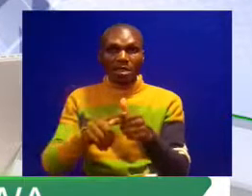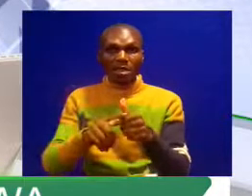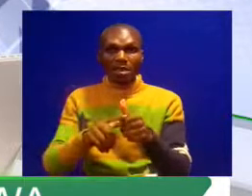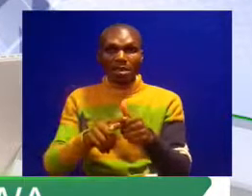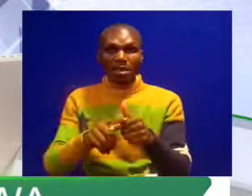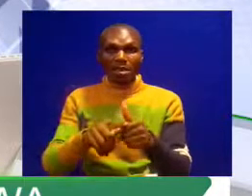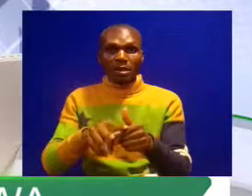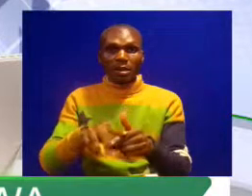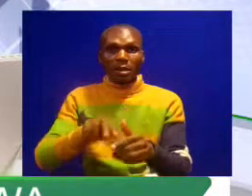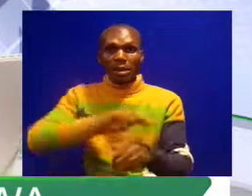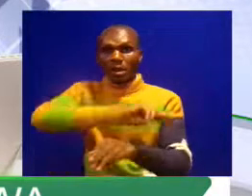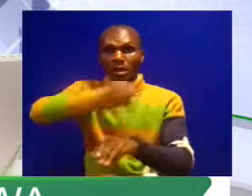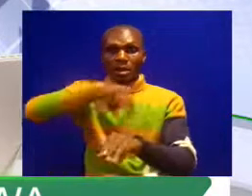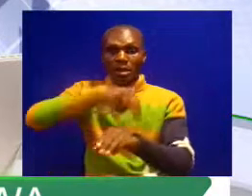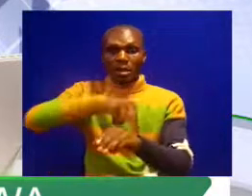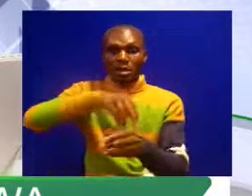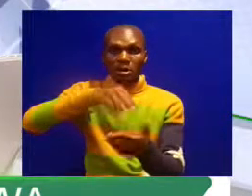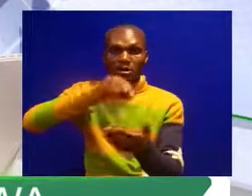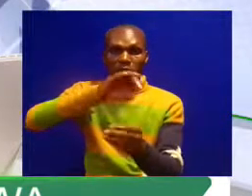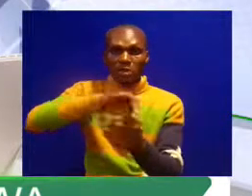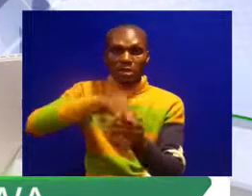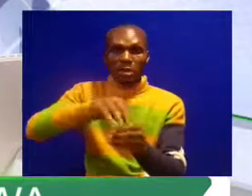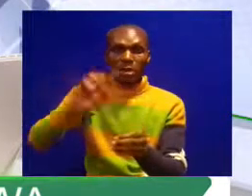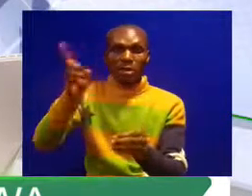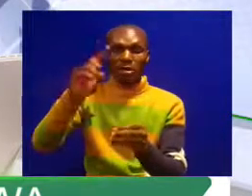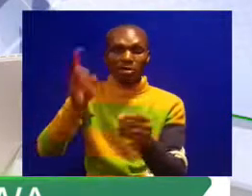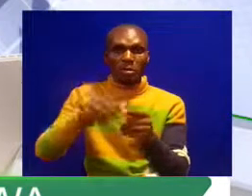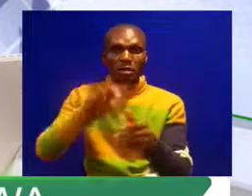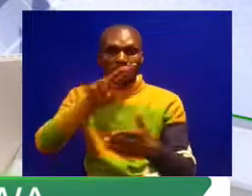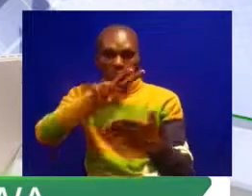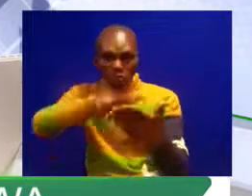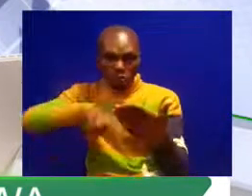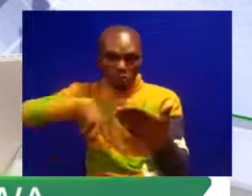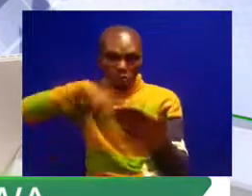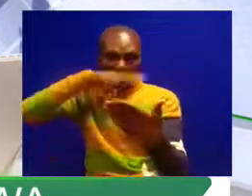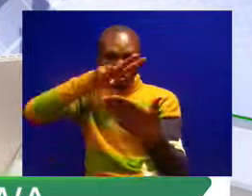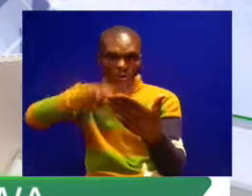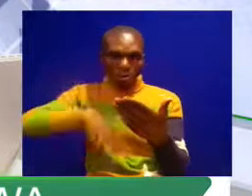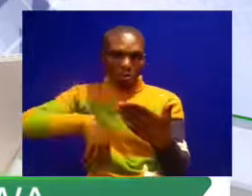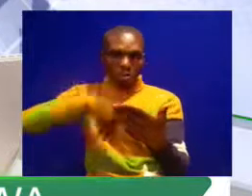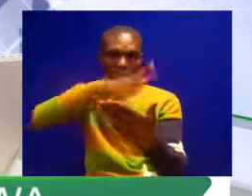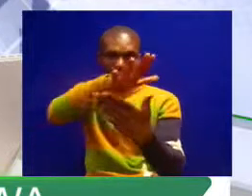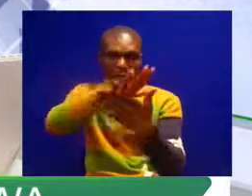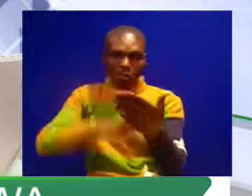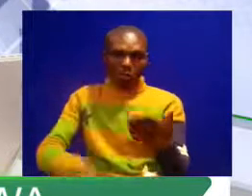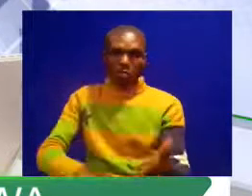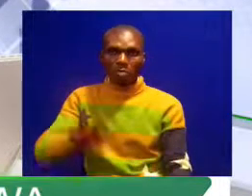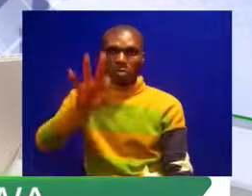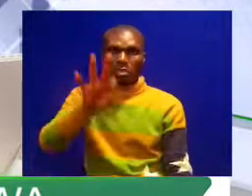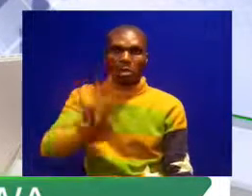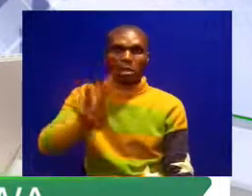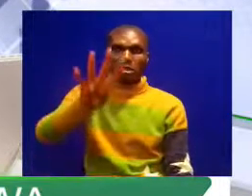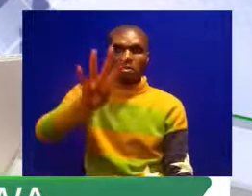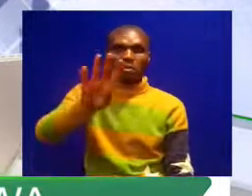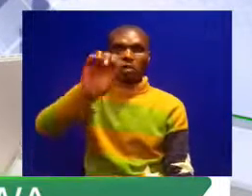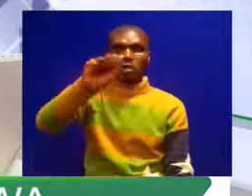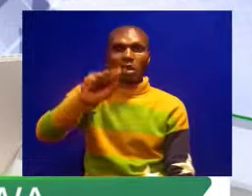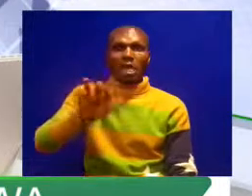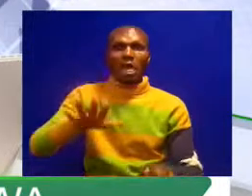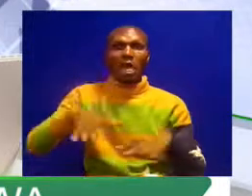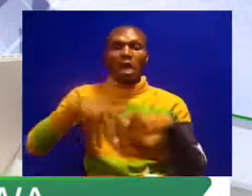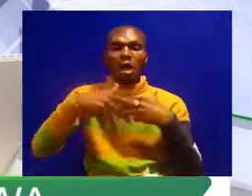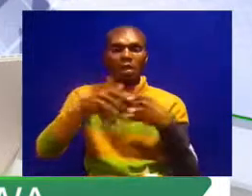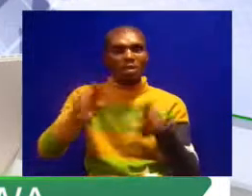Tarling National Center miyo mochu Nairobi gati ya abuno kuligele chifomu chirichia 34A enchirichia abugato getugo senchibwe kene